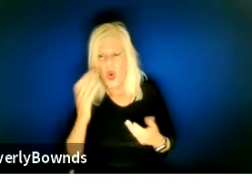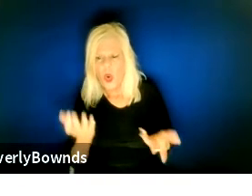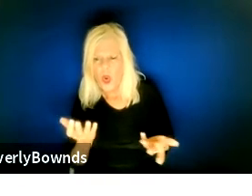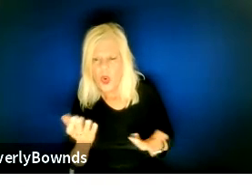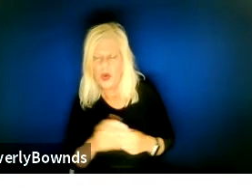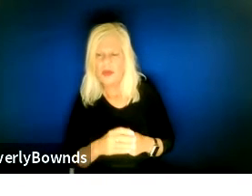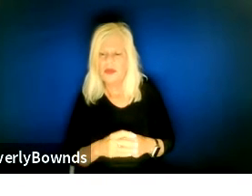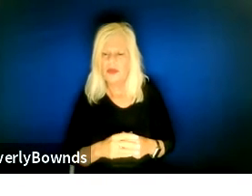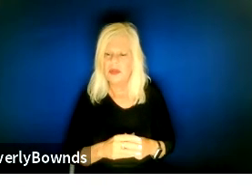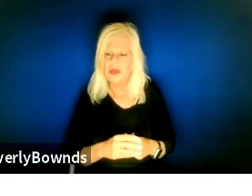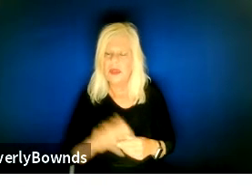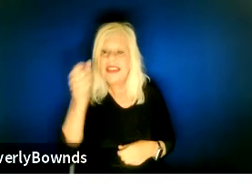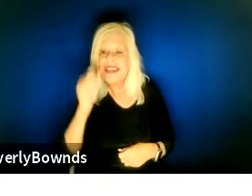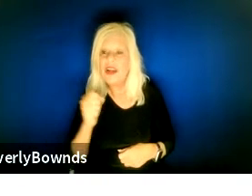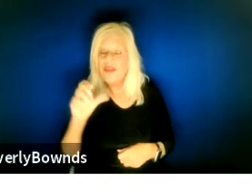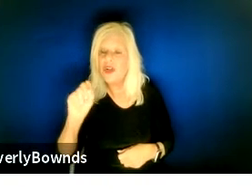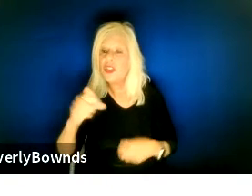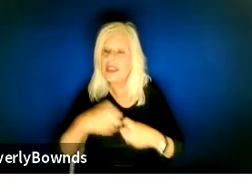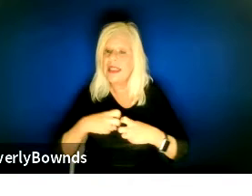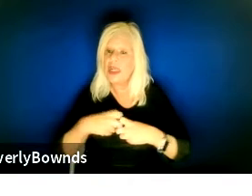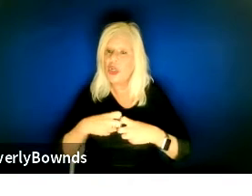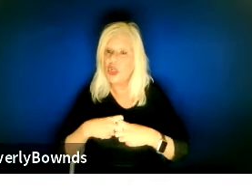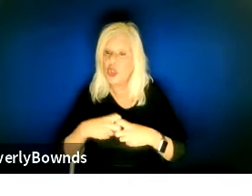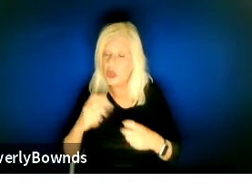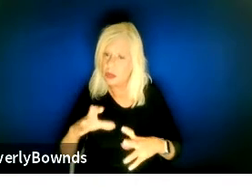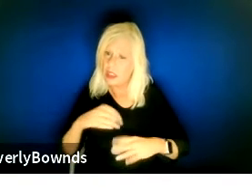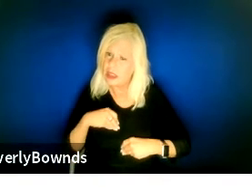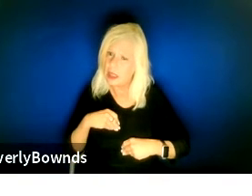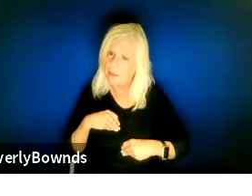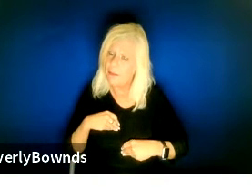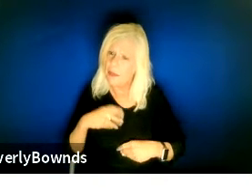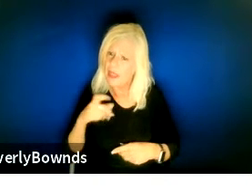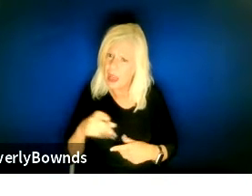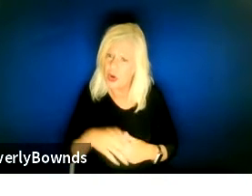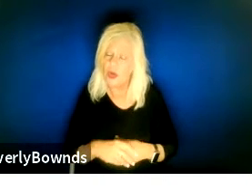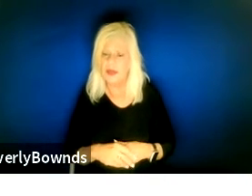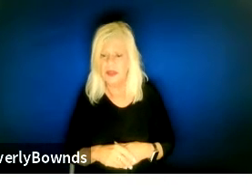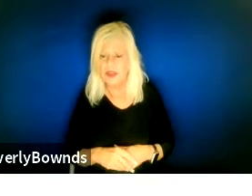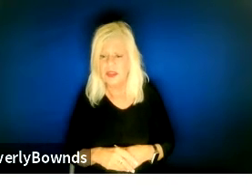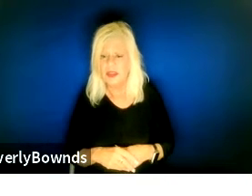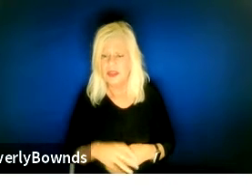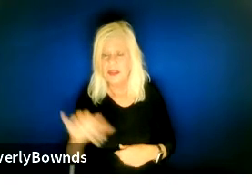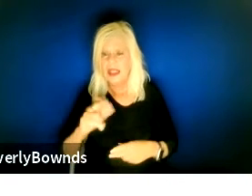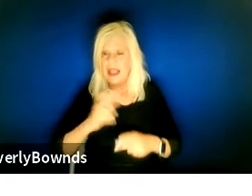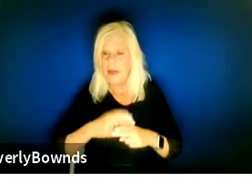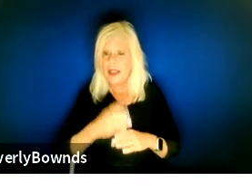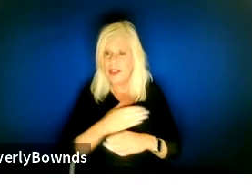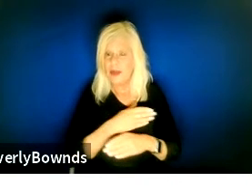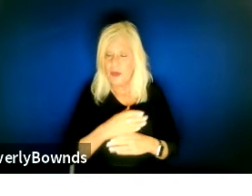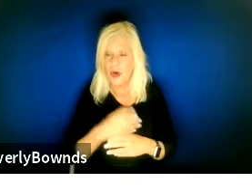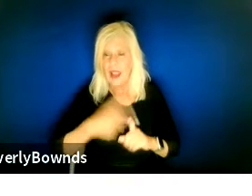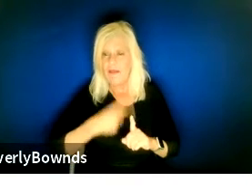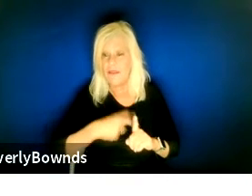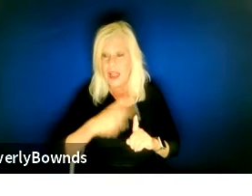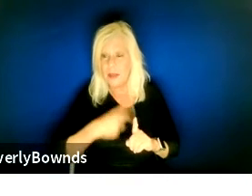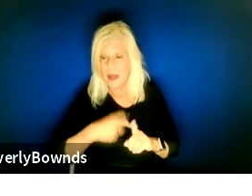silver sneakers. So they want to know whether like these are covered in that facility. And like I mentioned earlier, everyone were